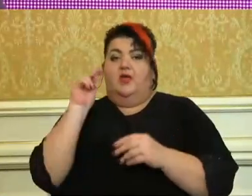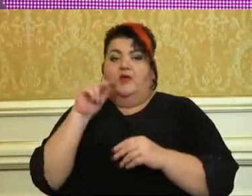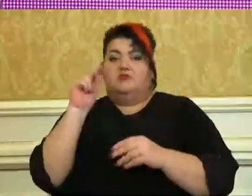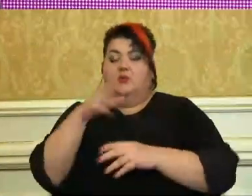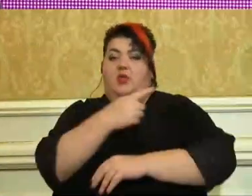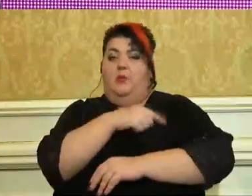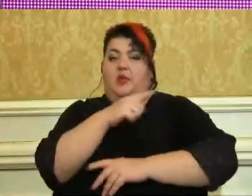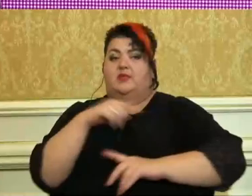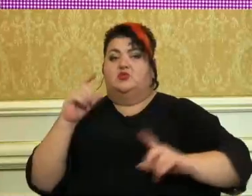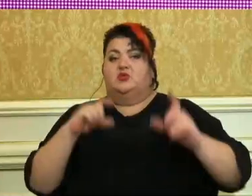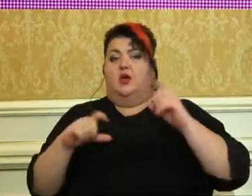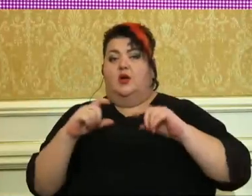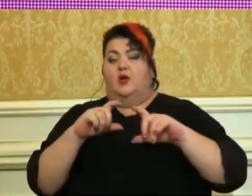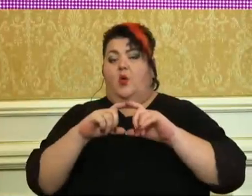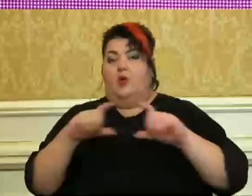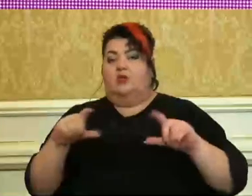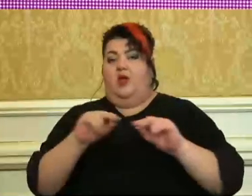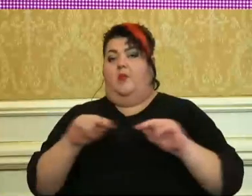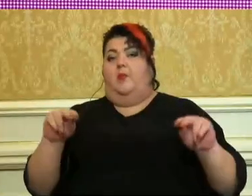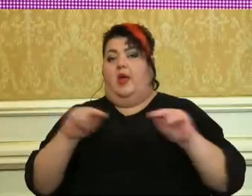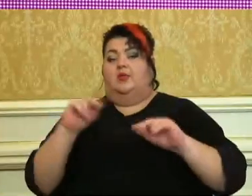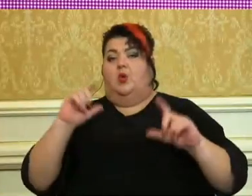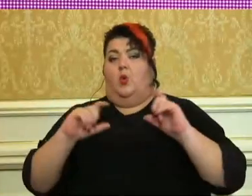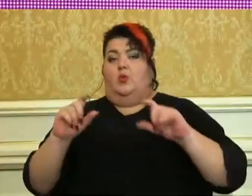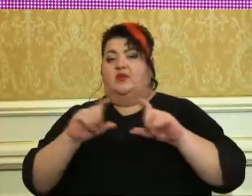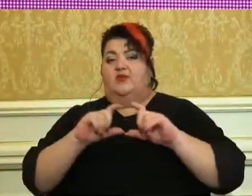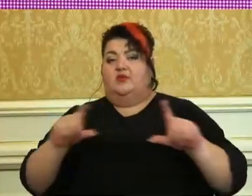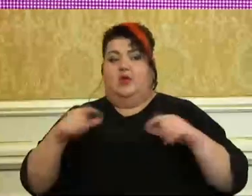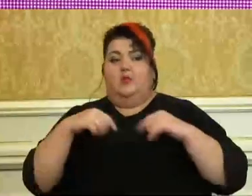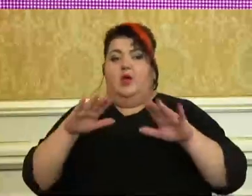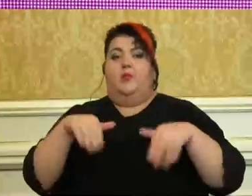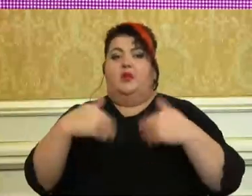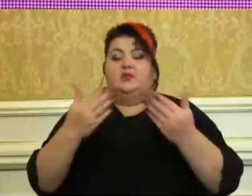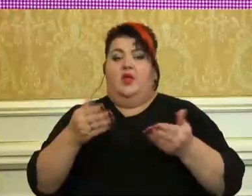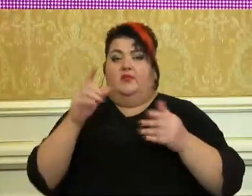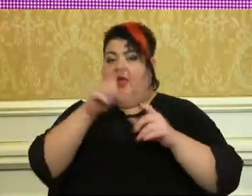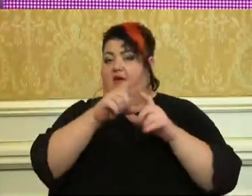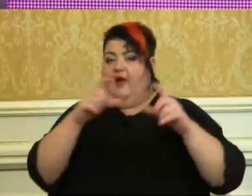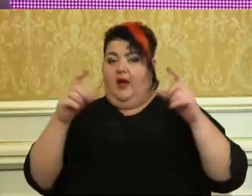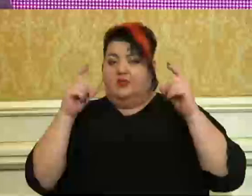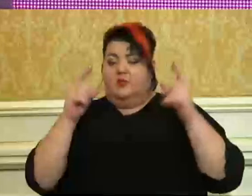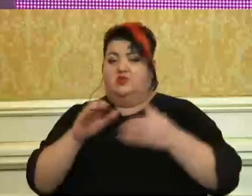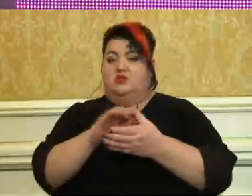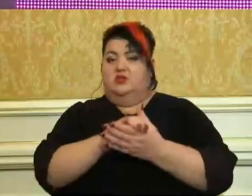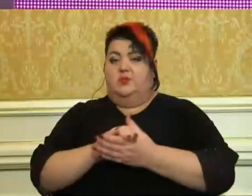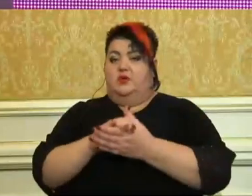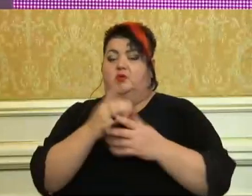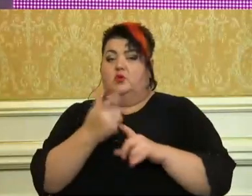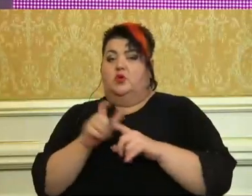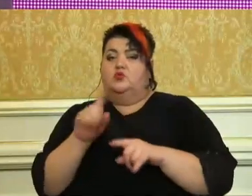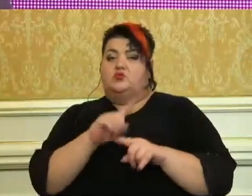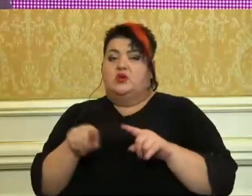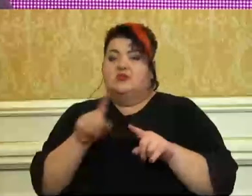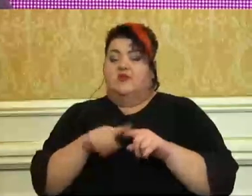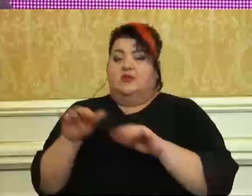at every order across academics and are moving quickly into positions of influence and power